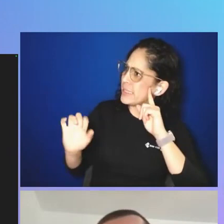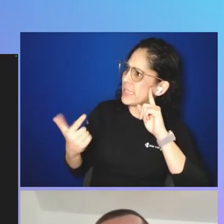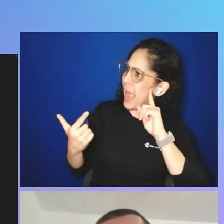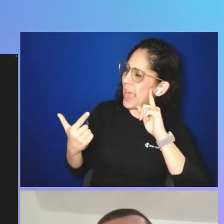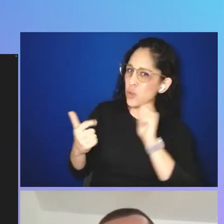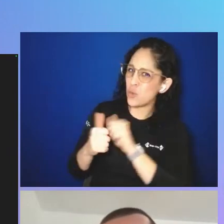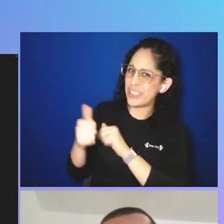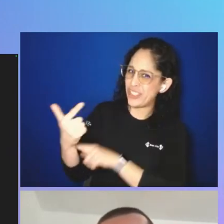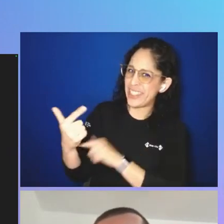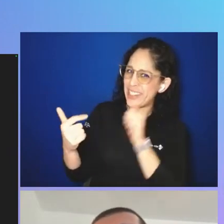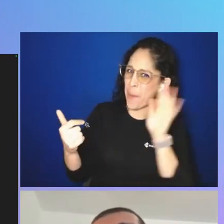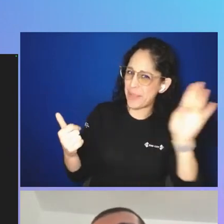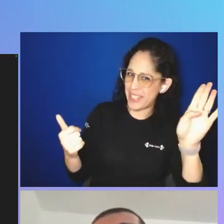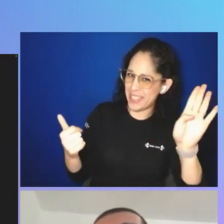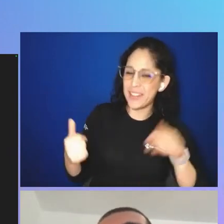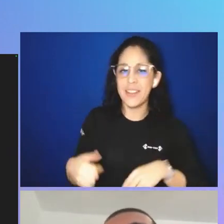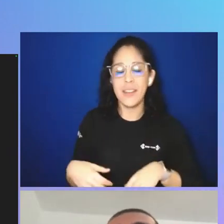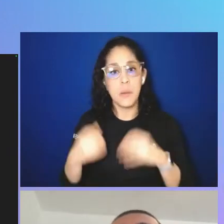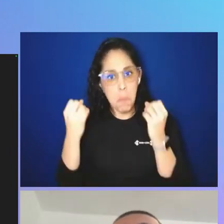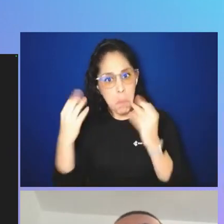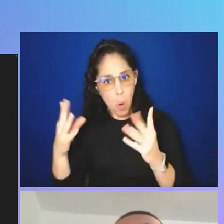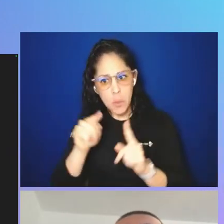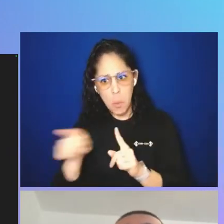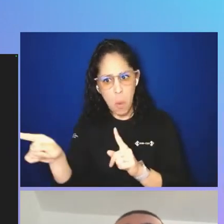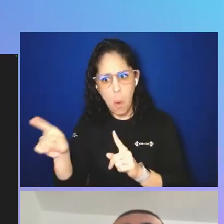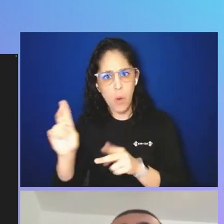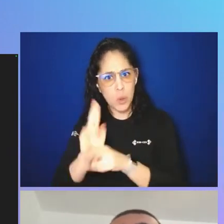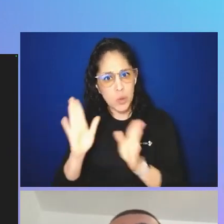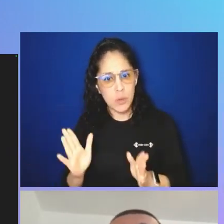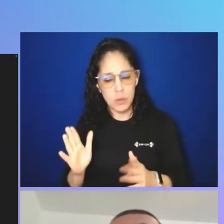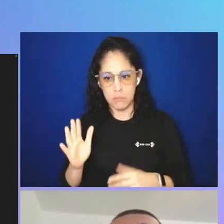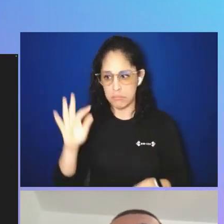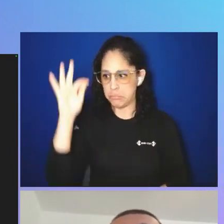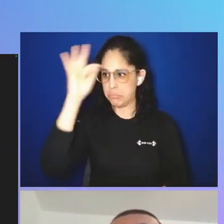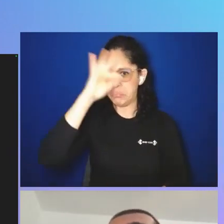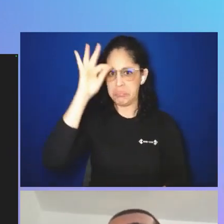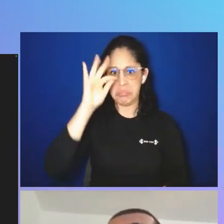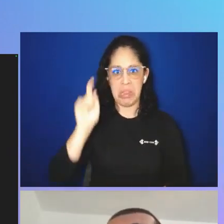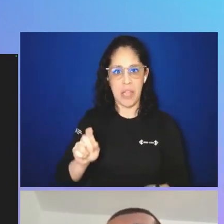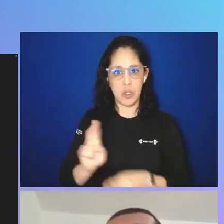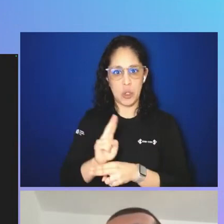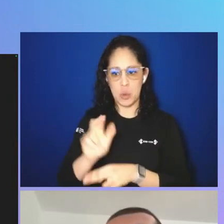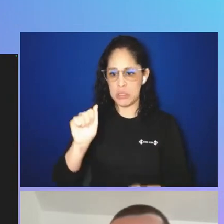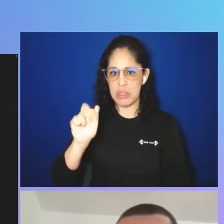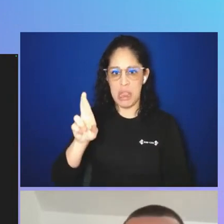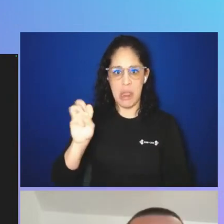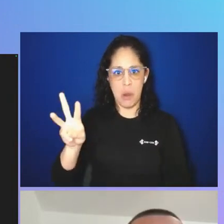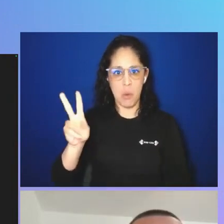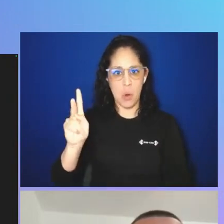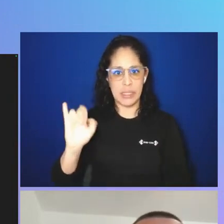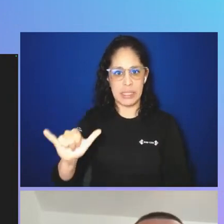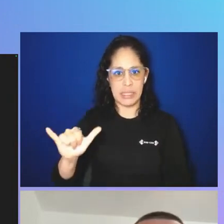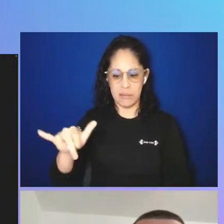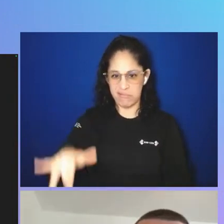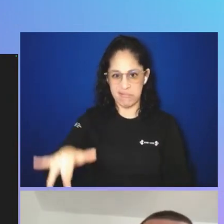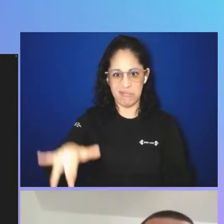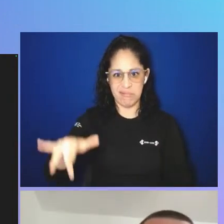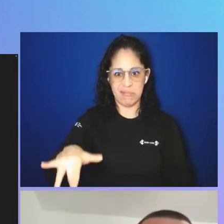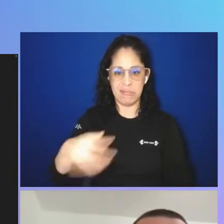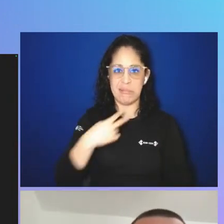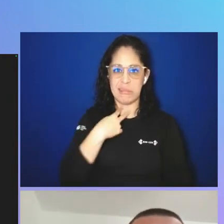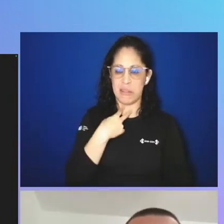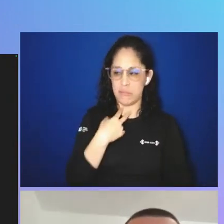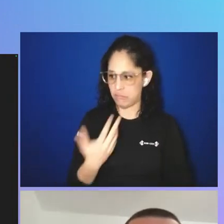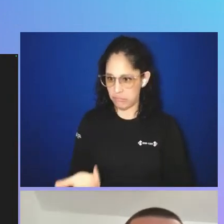Multiple screen reader users in our testing did not know they had to use their arrow keys to switch tabs and got stuck. It was not